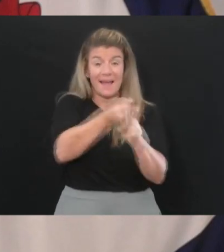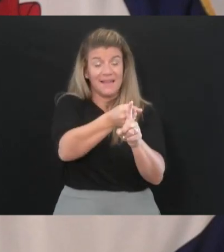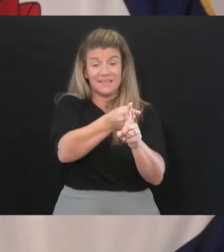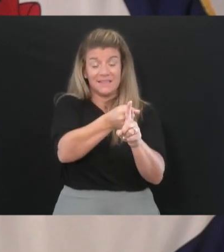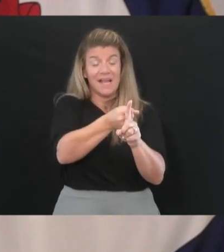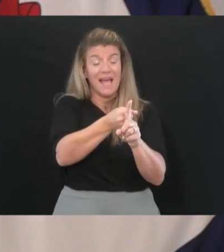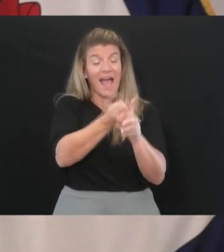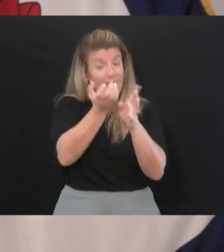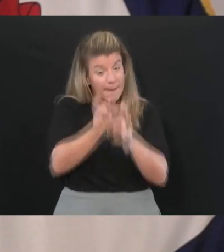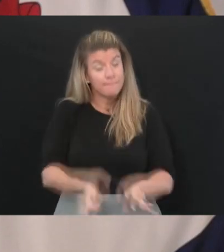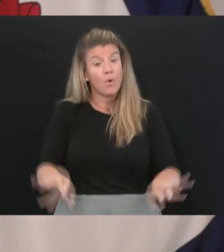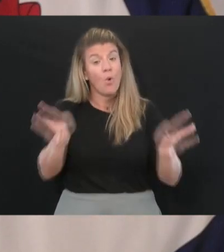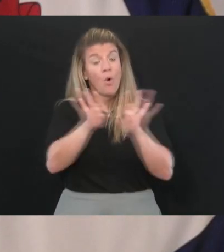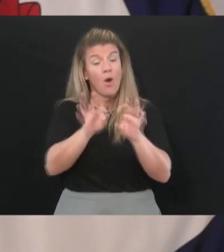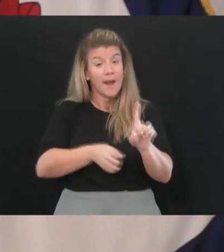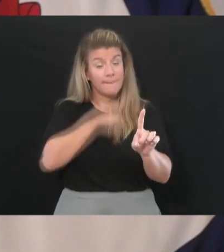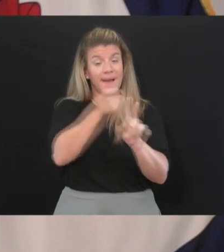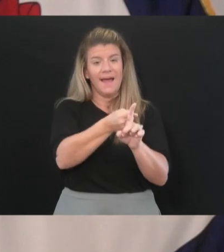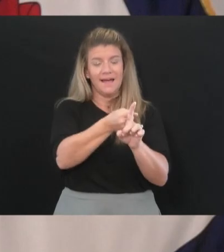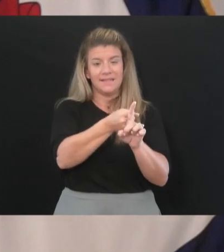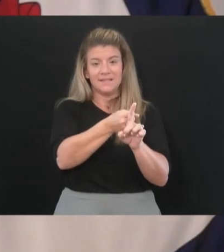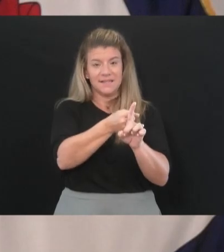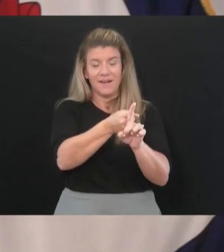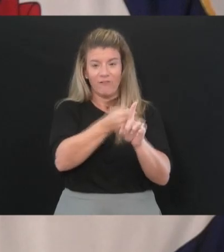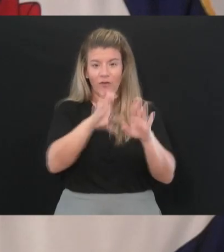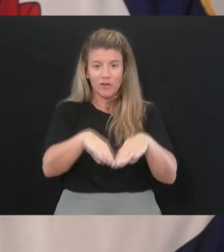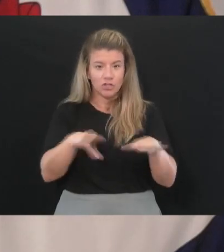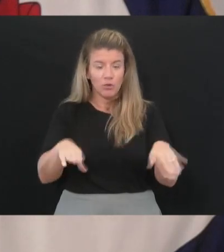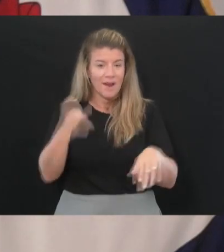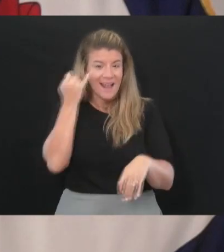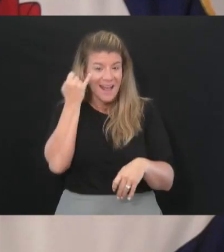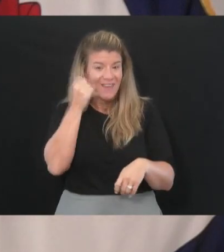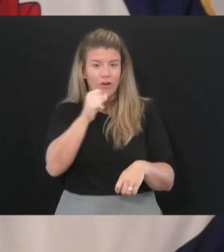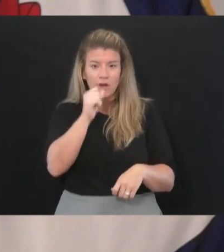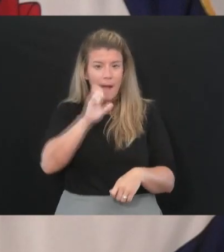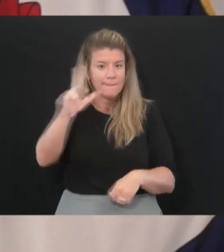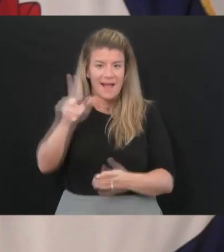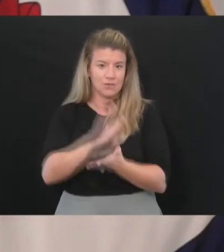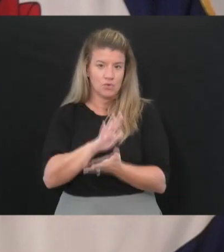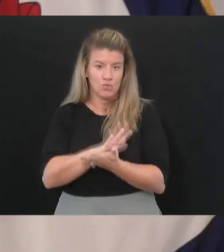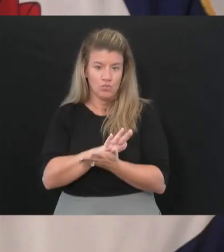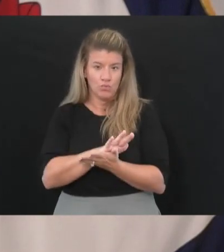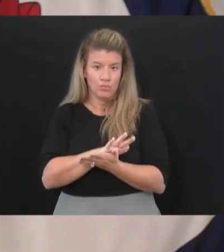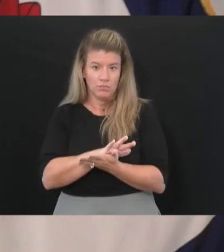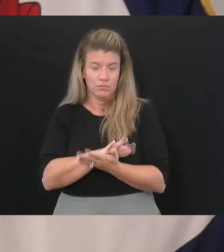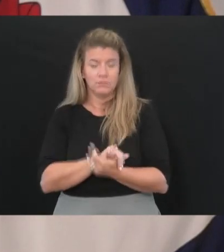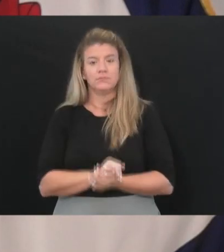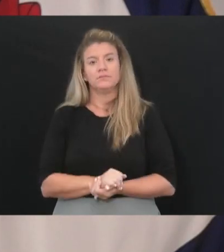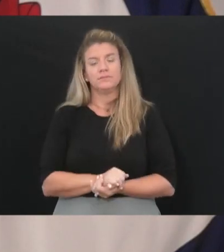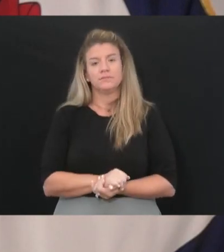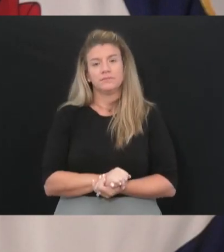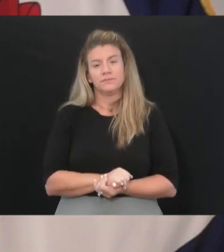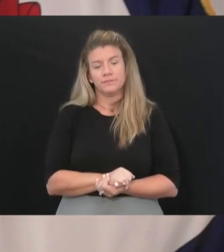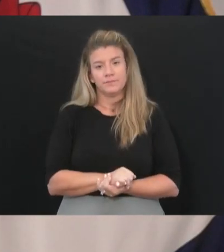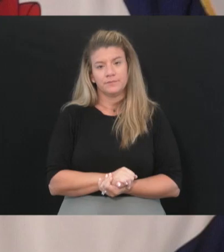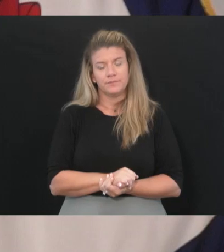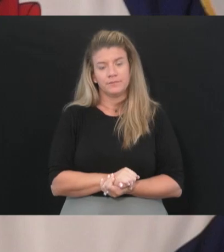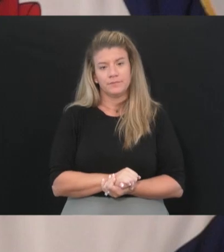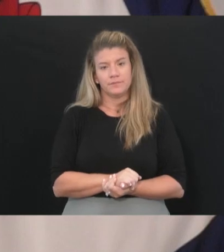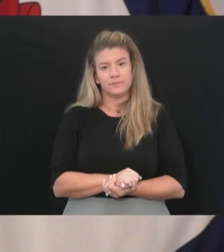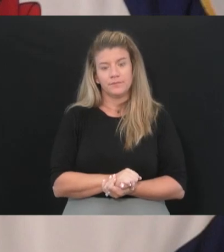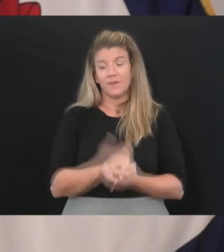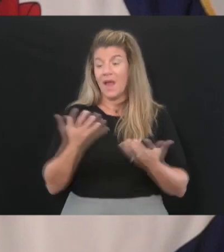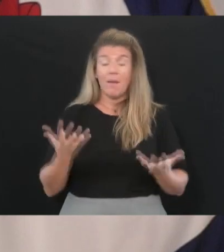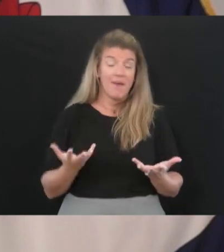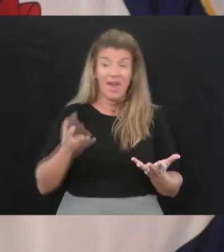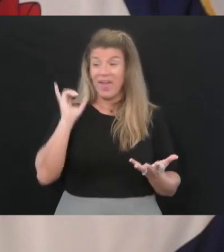significant impact to the downside by our children not being in school. And whether it be, you